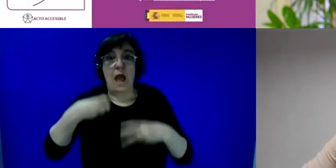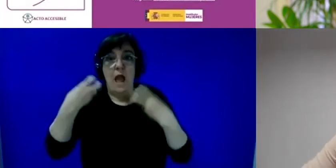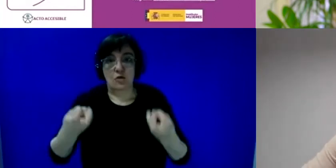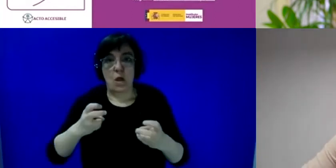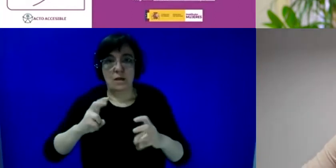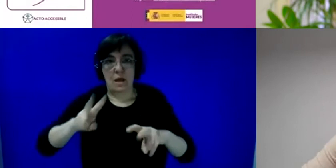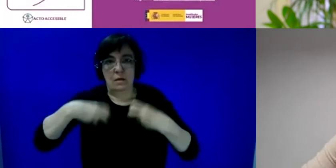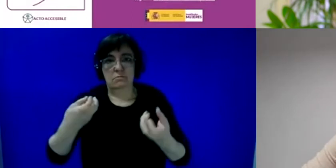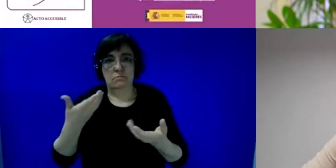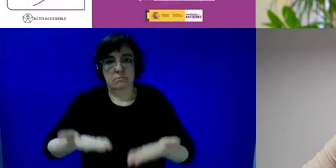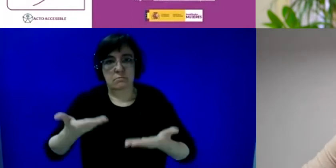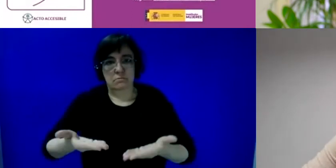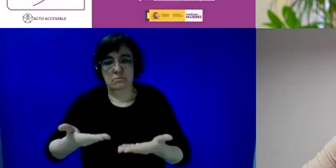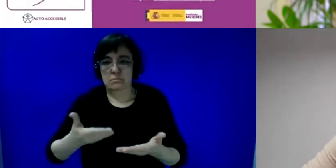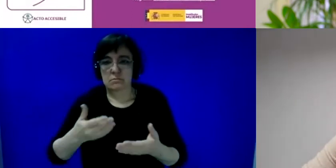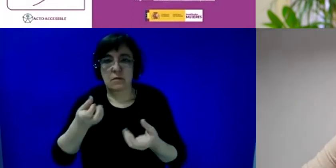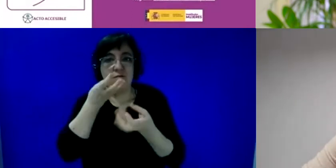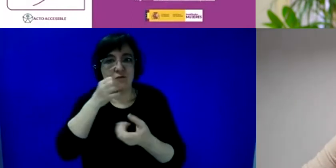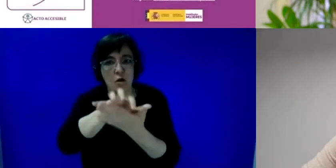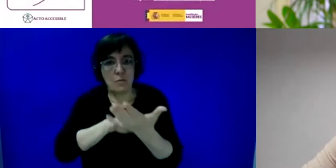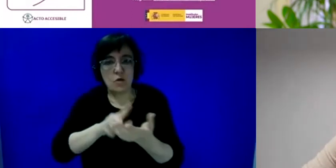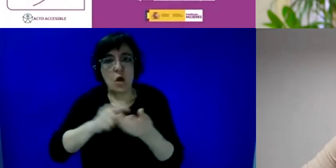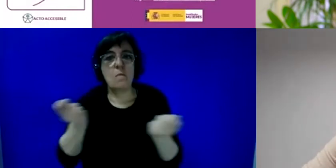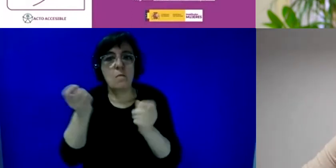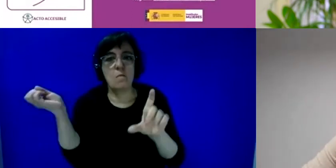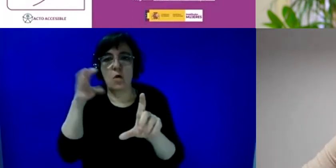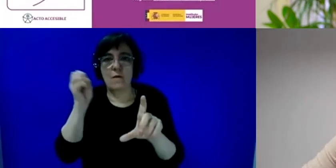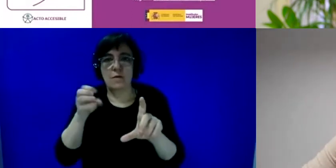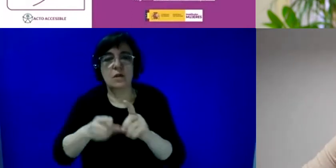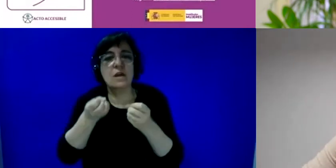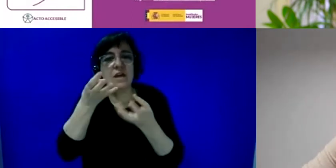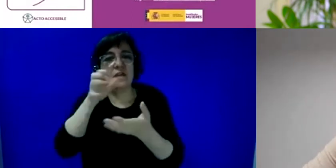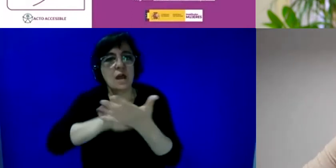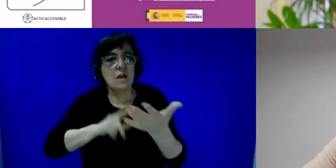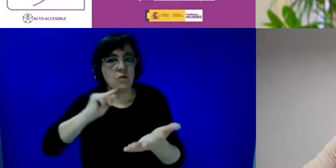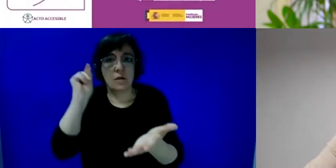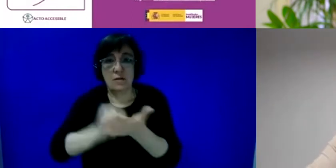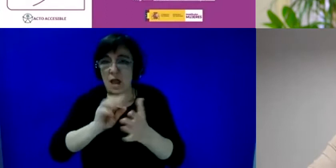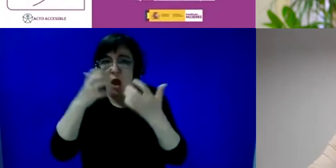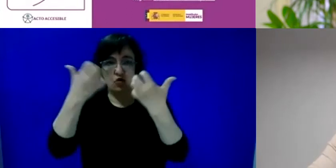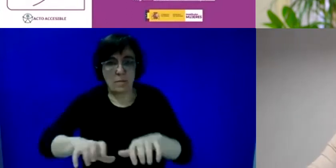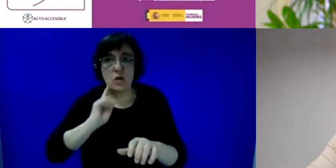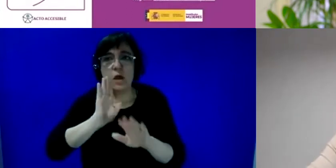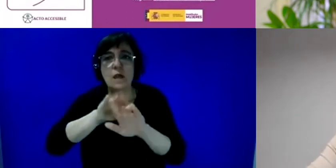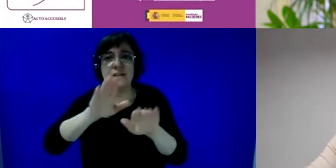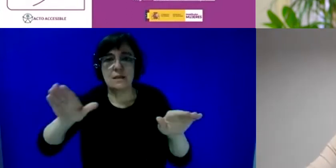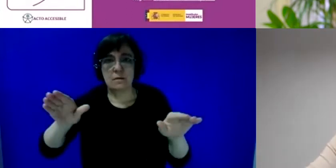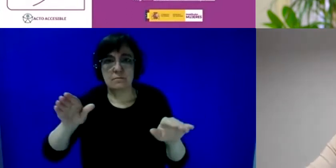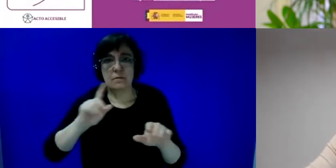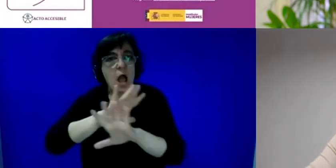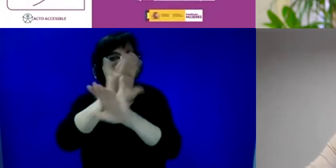immediate statement on the war, calling for peace and calling for protection and safety of persons with